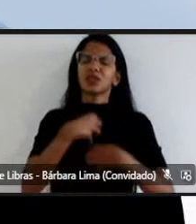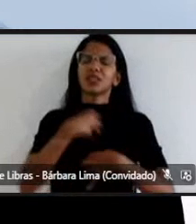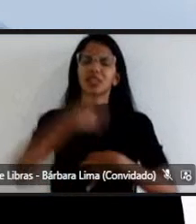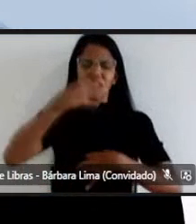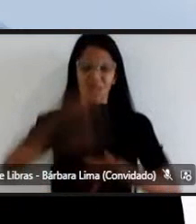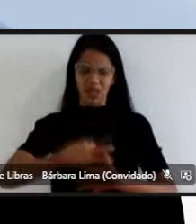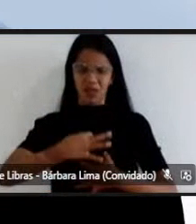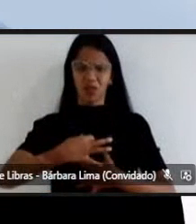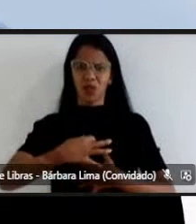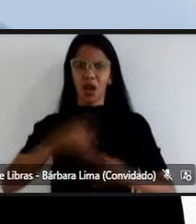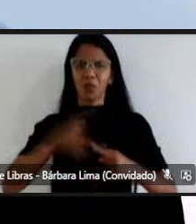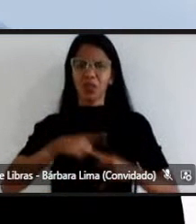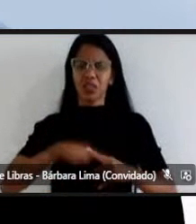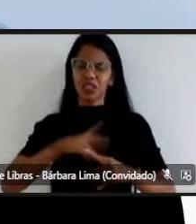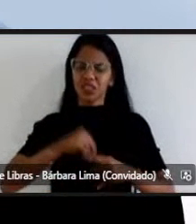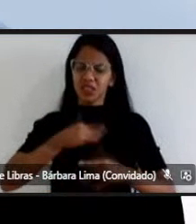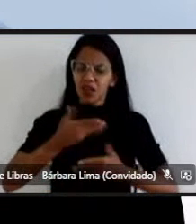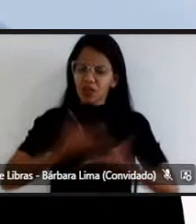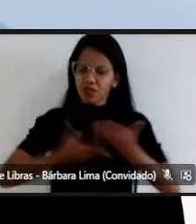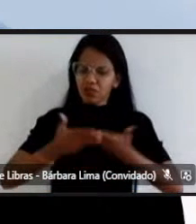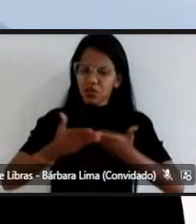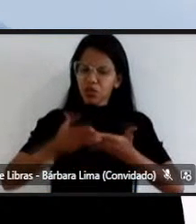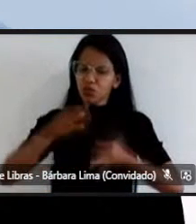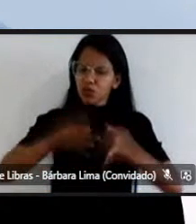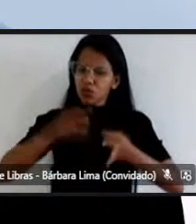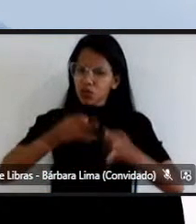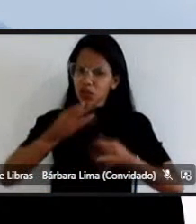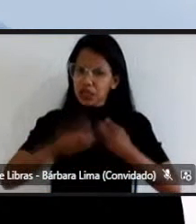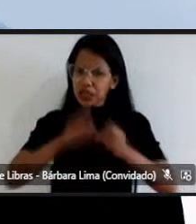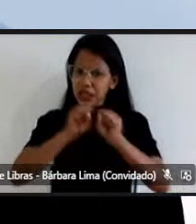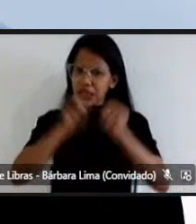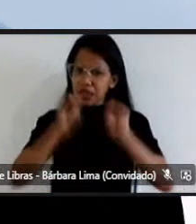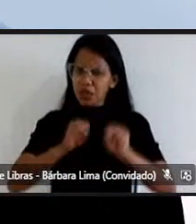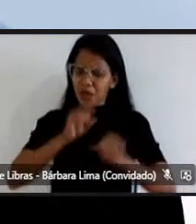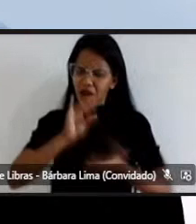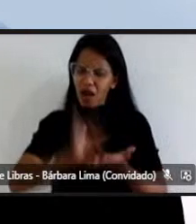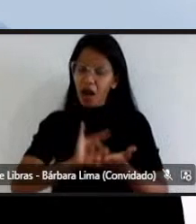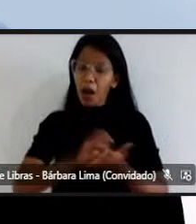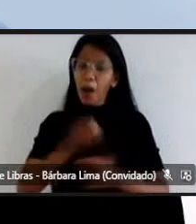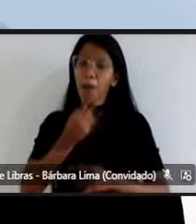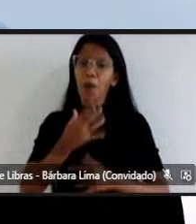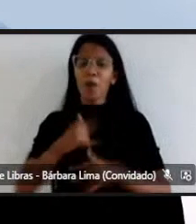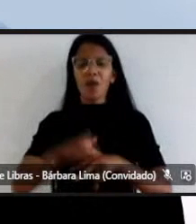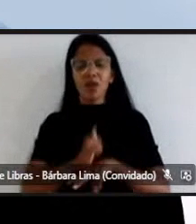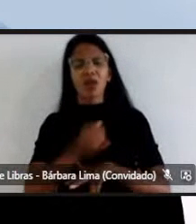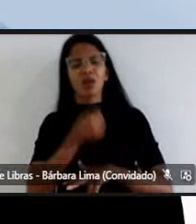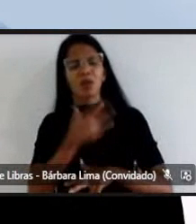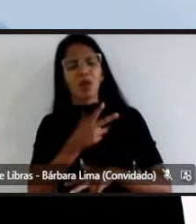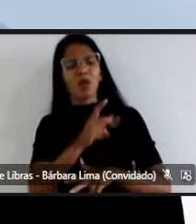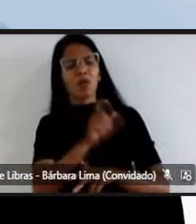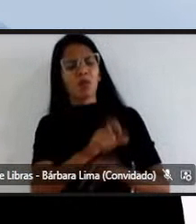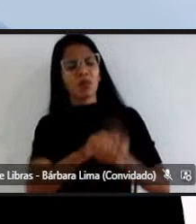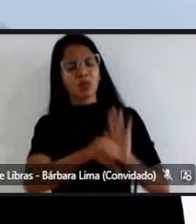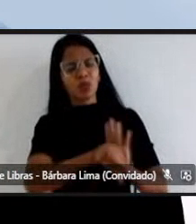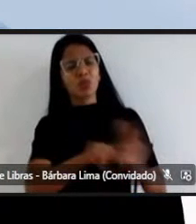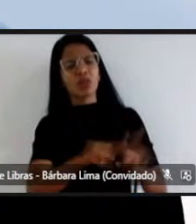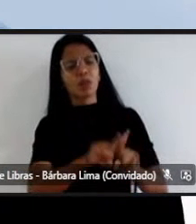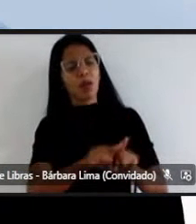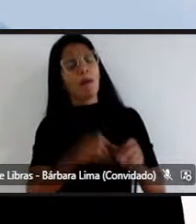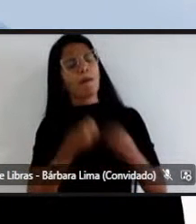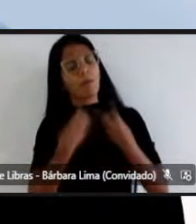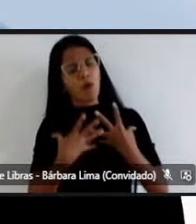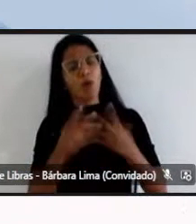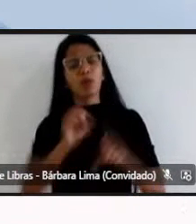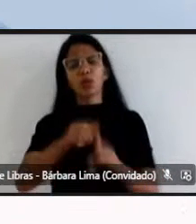um processo de justiça real, e isso é bom para vítimas, é bom para ofensores, é bom para a sociedade. Last